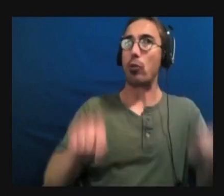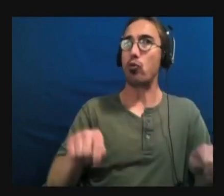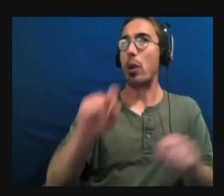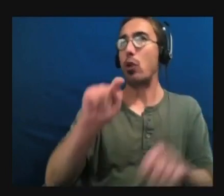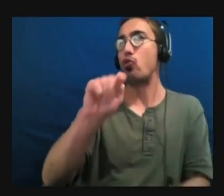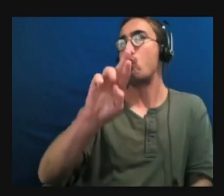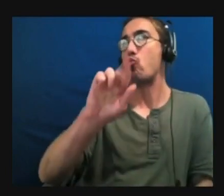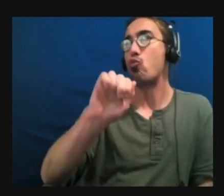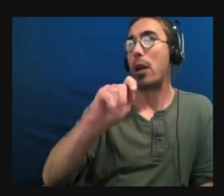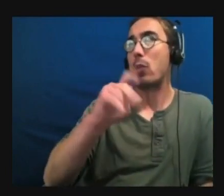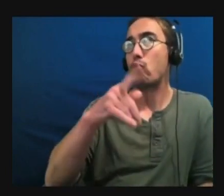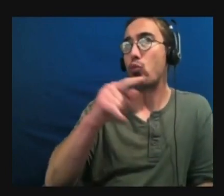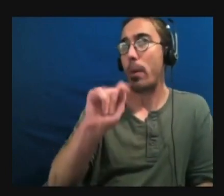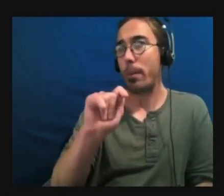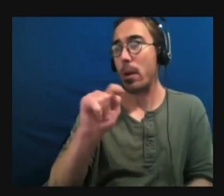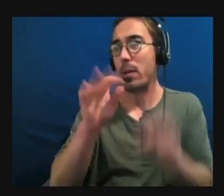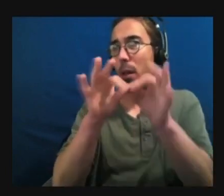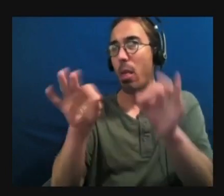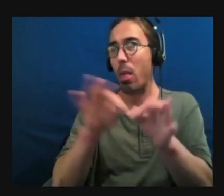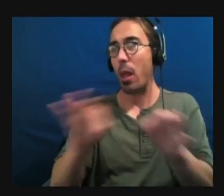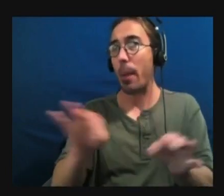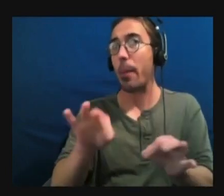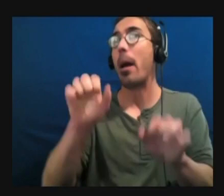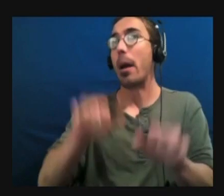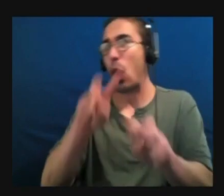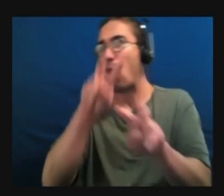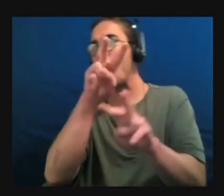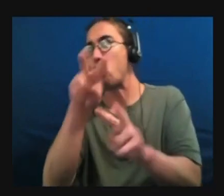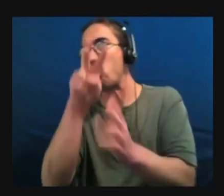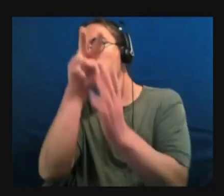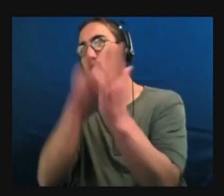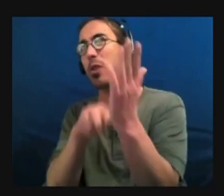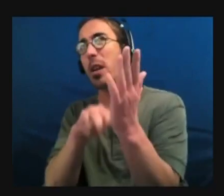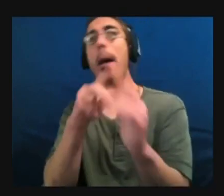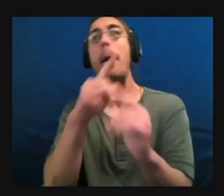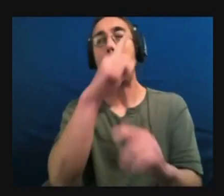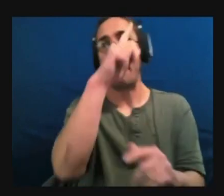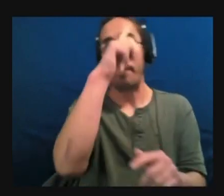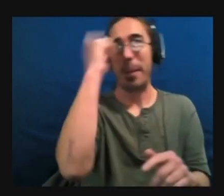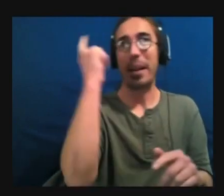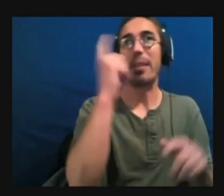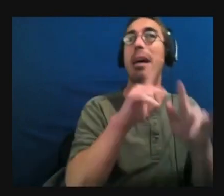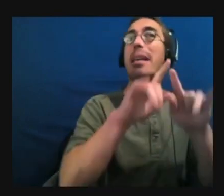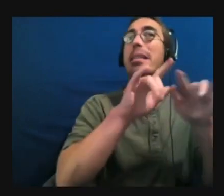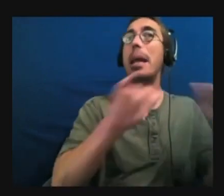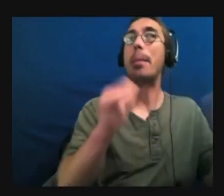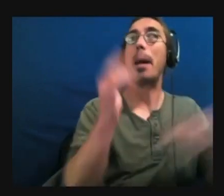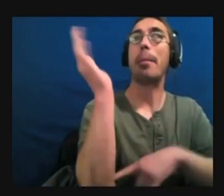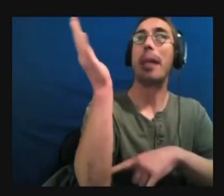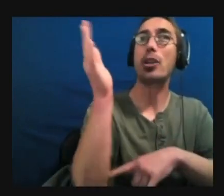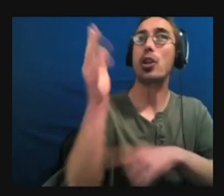I wasn't able to listen to the lecture and write notes, for example.